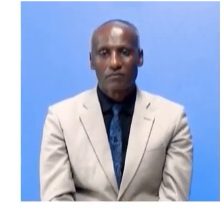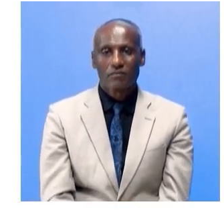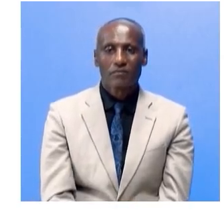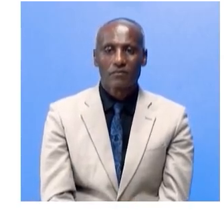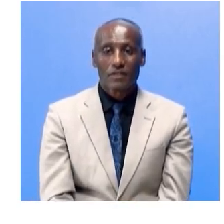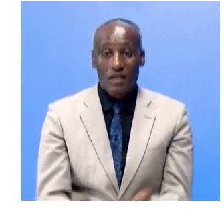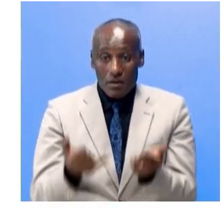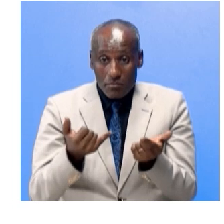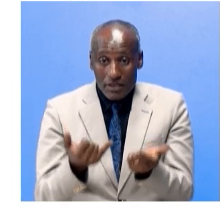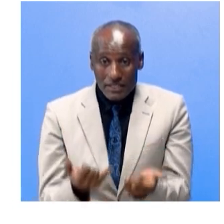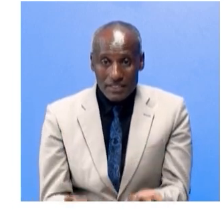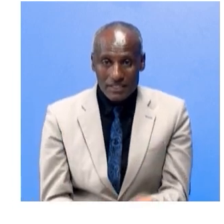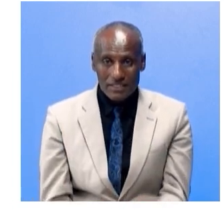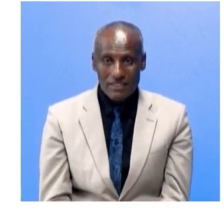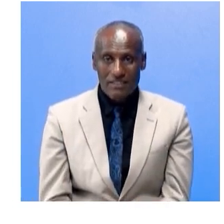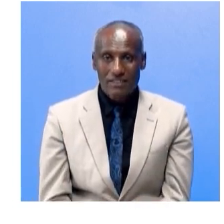present